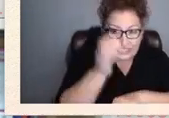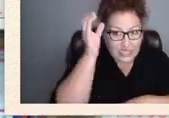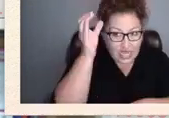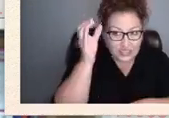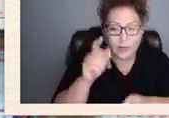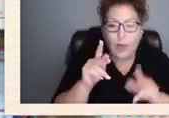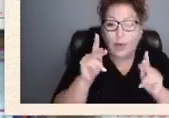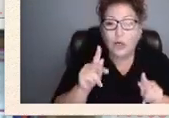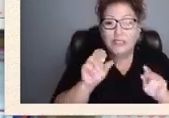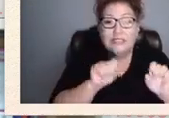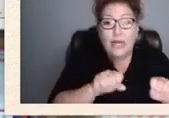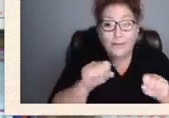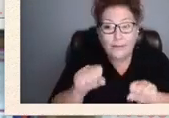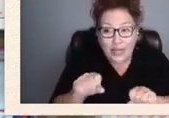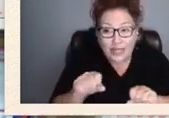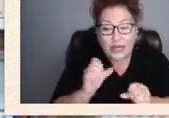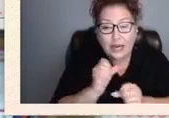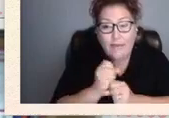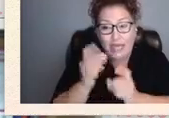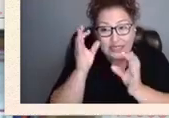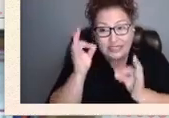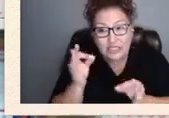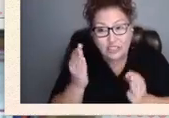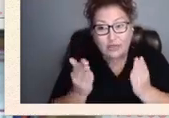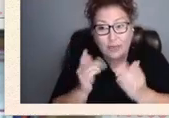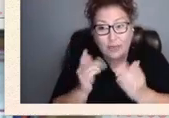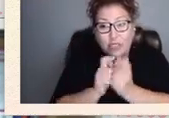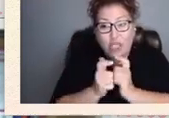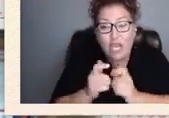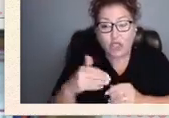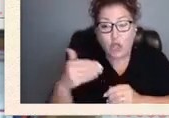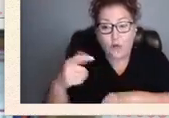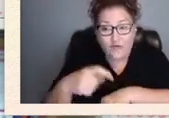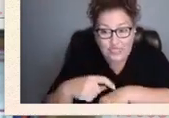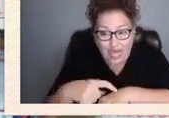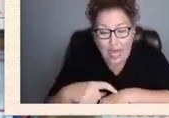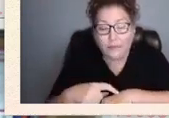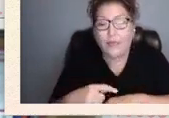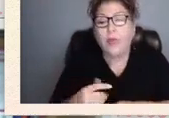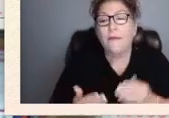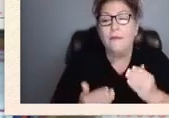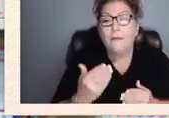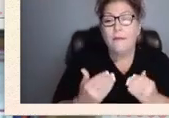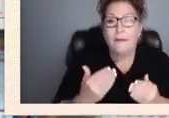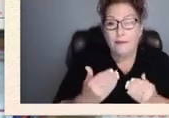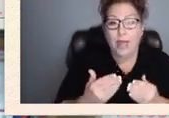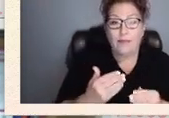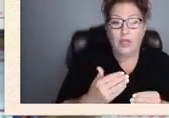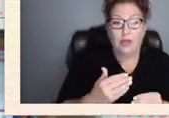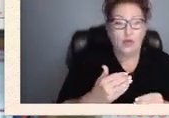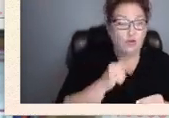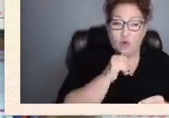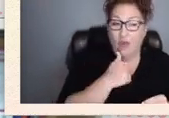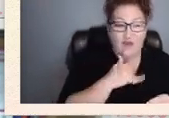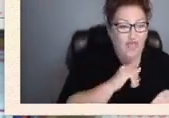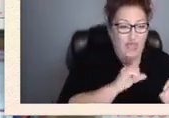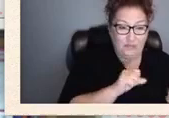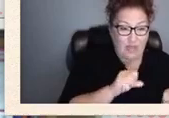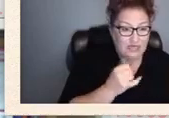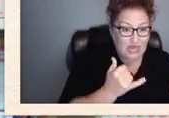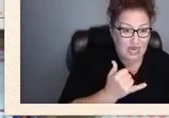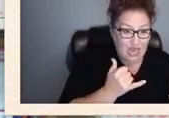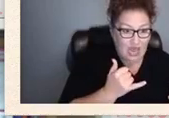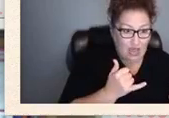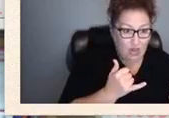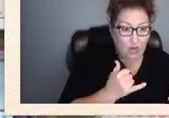ability to make decisions may change over time. So we one point may have that capacity, and as we get older, we may lose it,